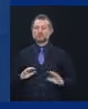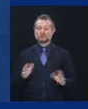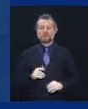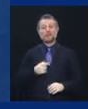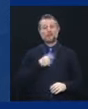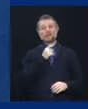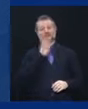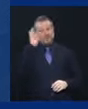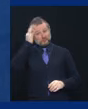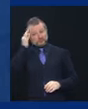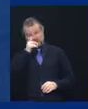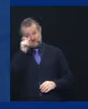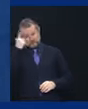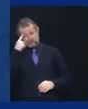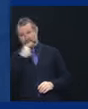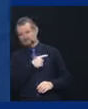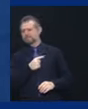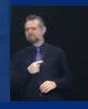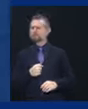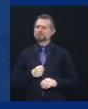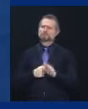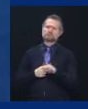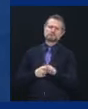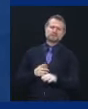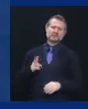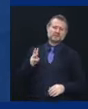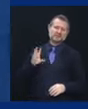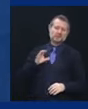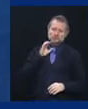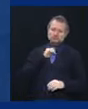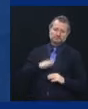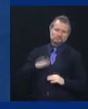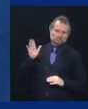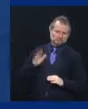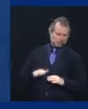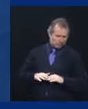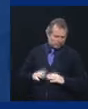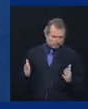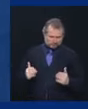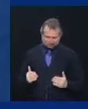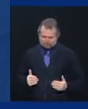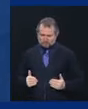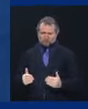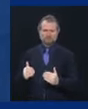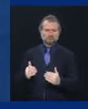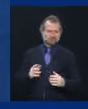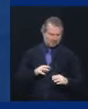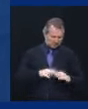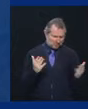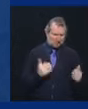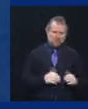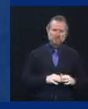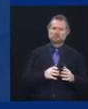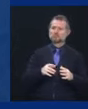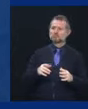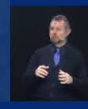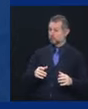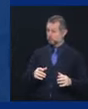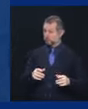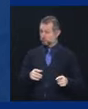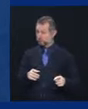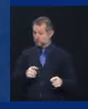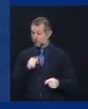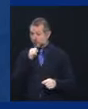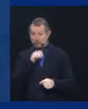say 65-plus were open, and this was open, and this was open, and this was open, but there was no supply,